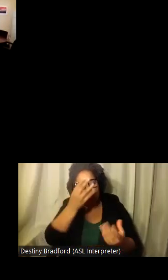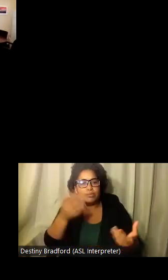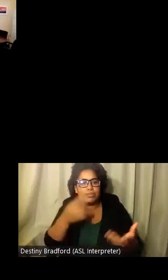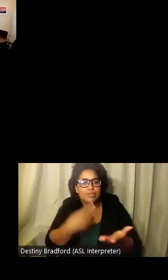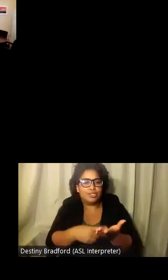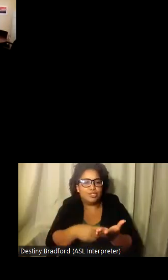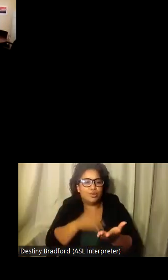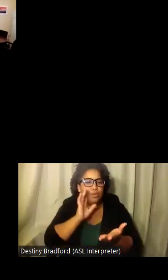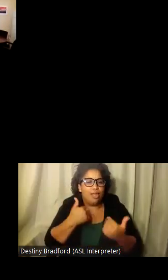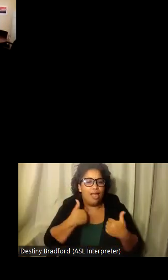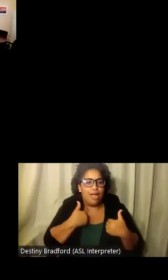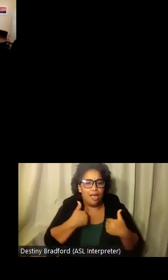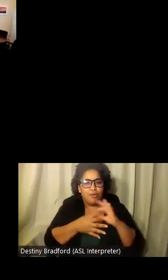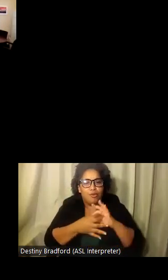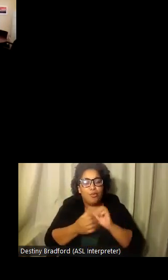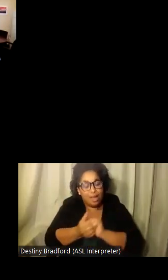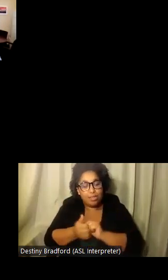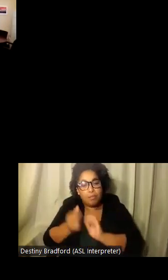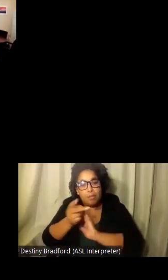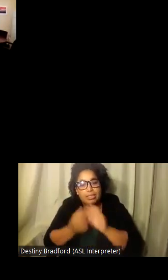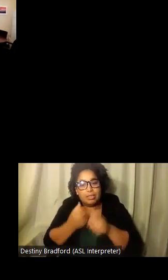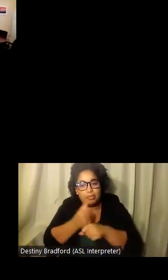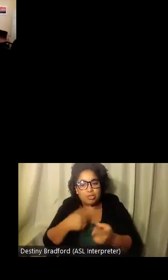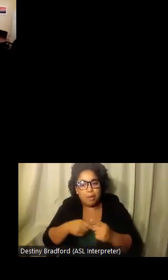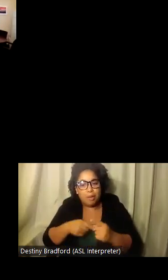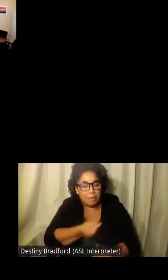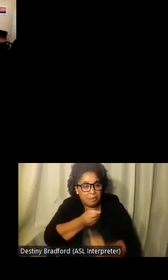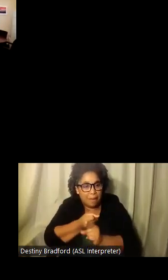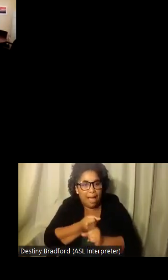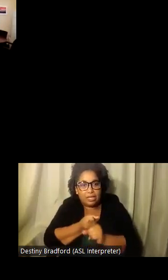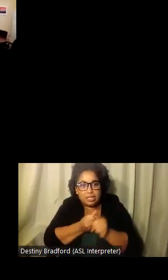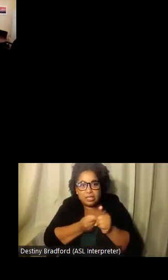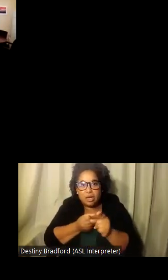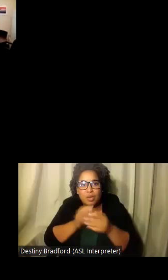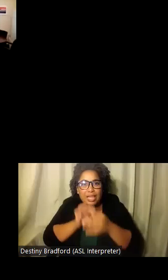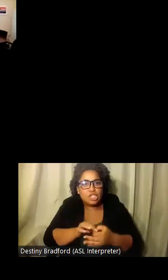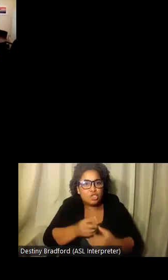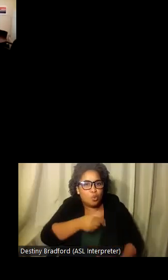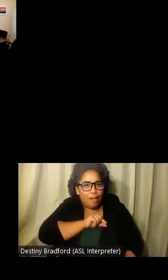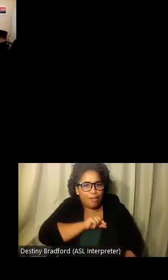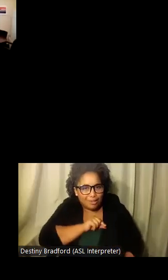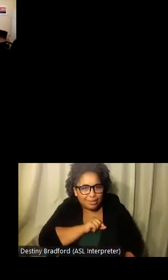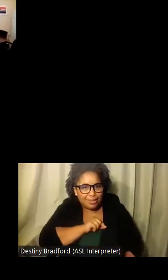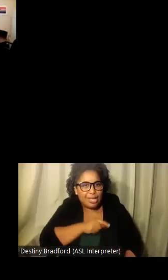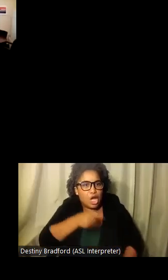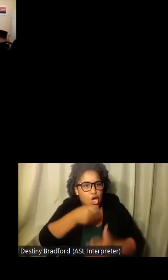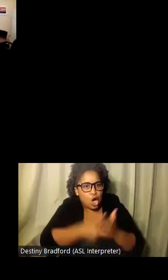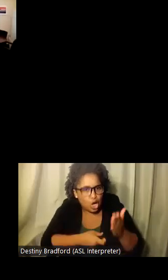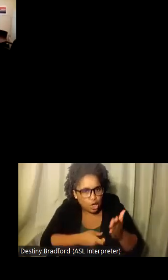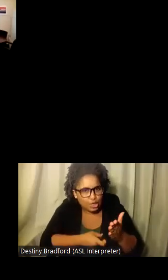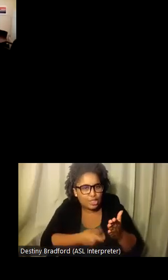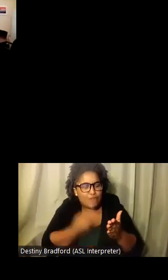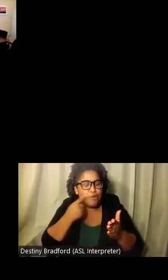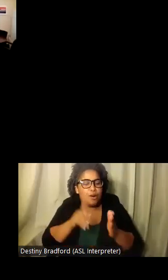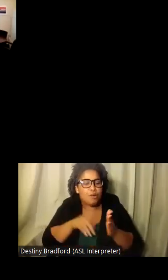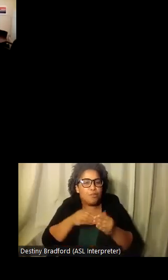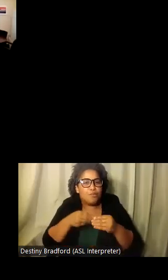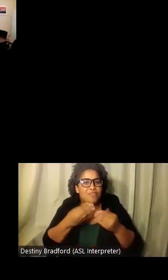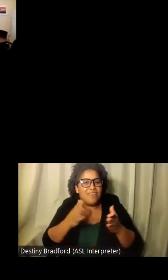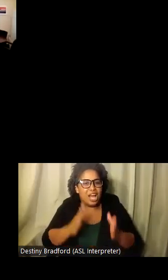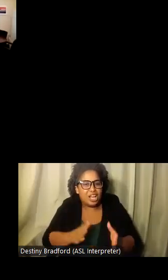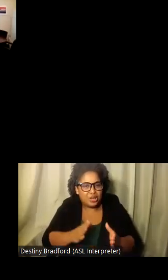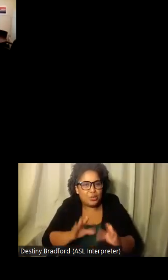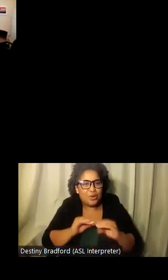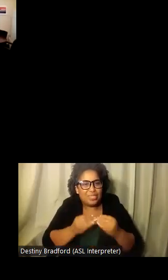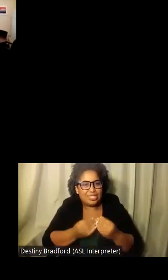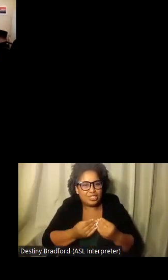able to have again with policymakers about the impact that has on quality, the impact that has on the costs that provider organizations incur